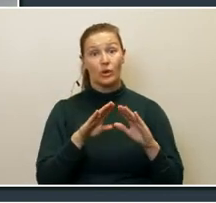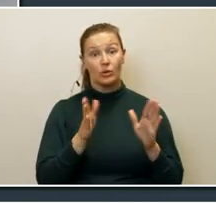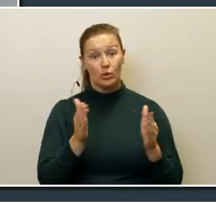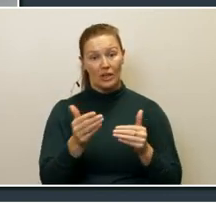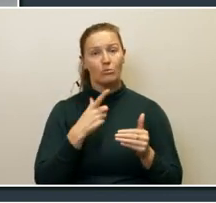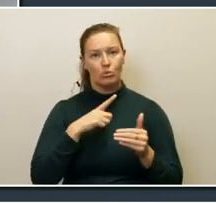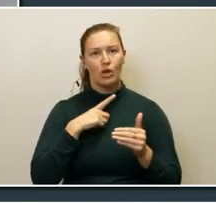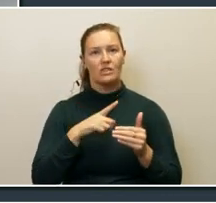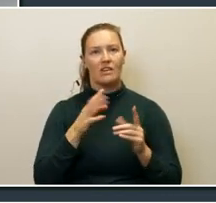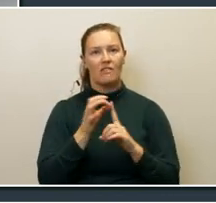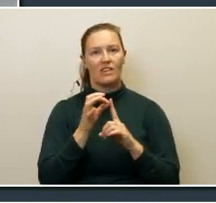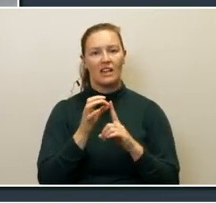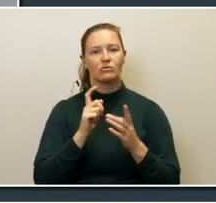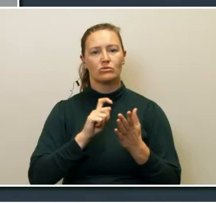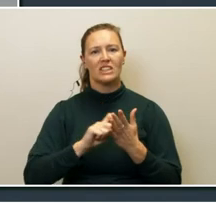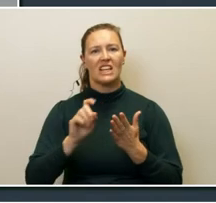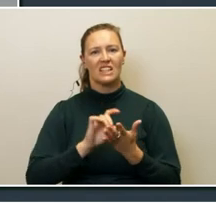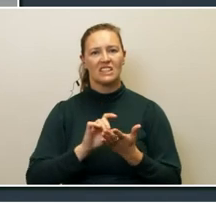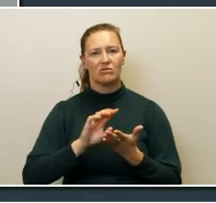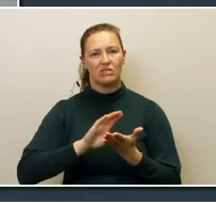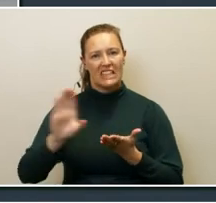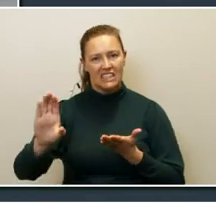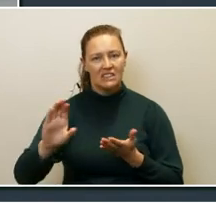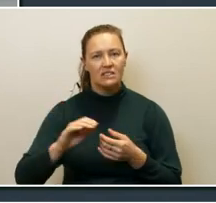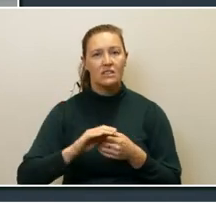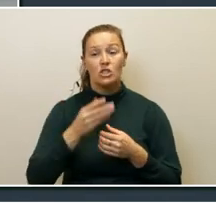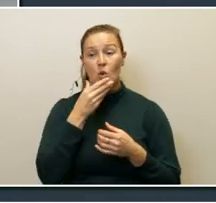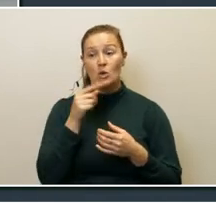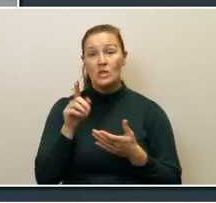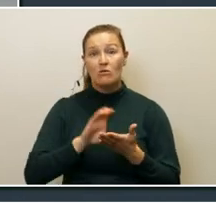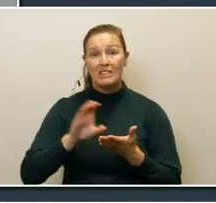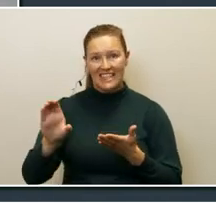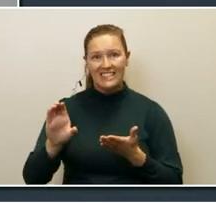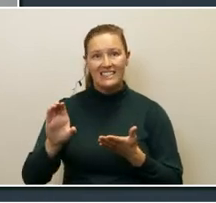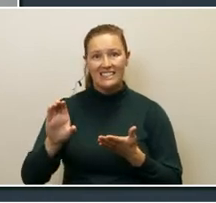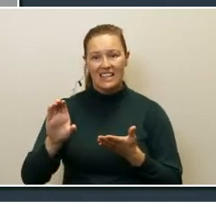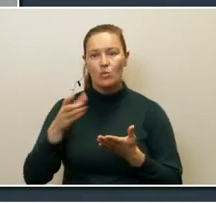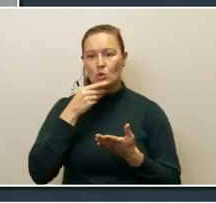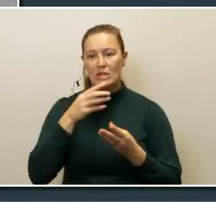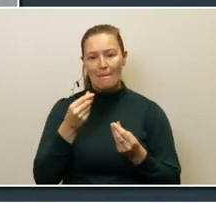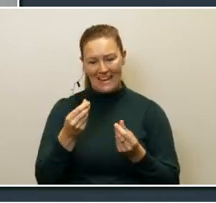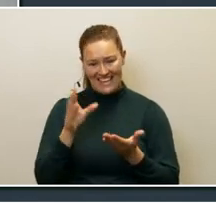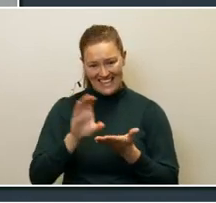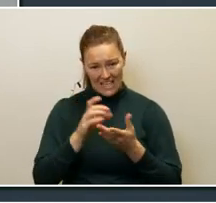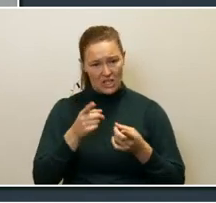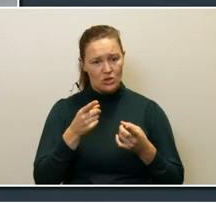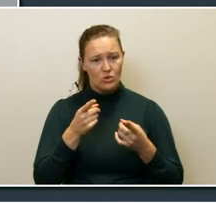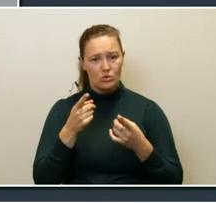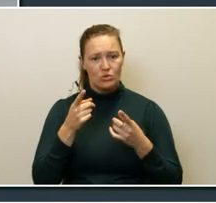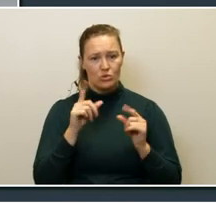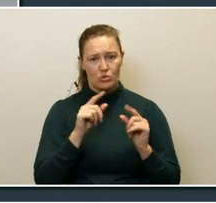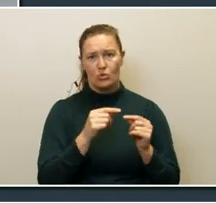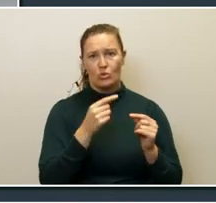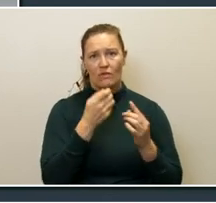made redundant, and so we used that little bit of redundancy. We never had a thing done for us. We had